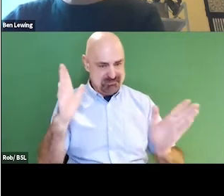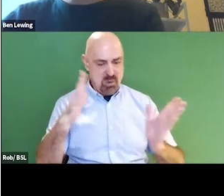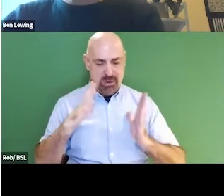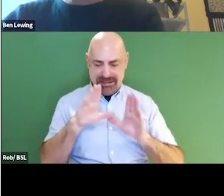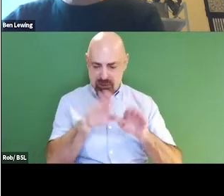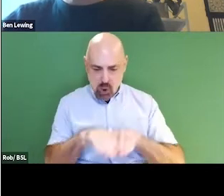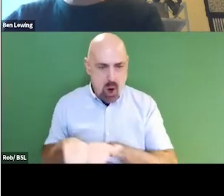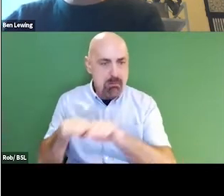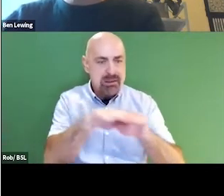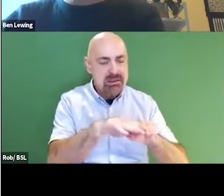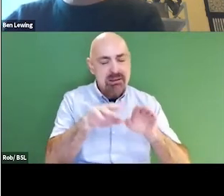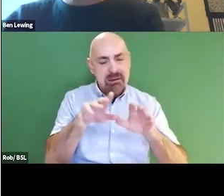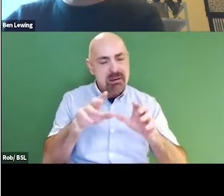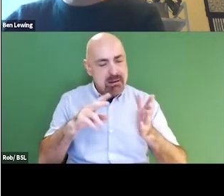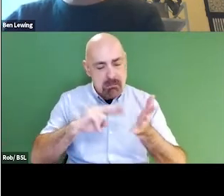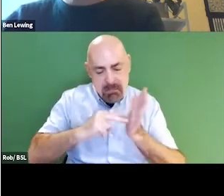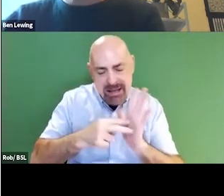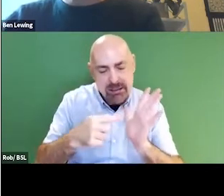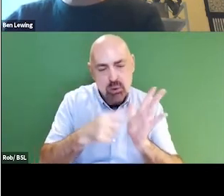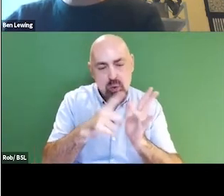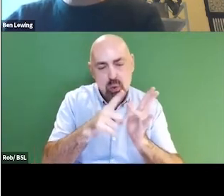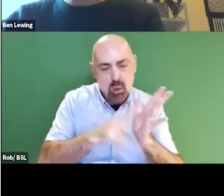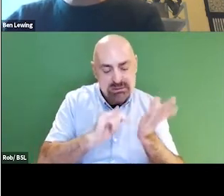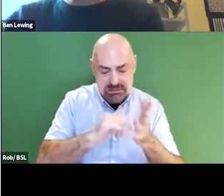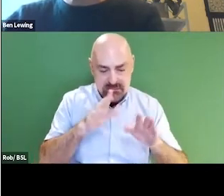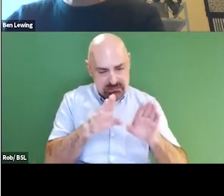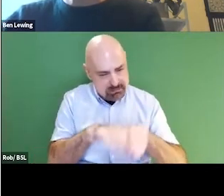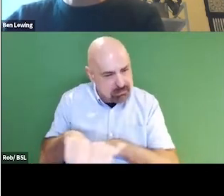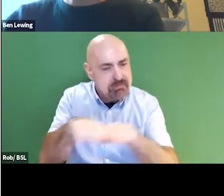metrics, planning tools, and advice on evaluation.